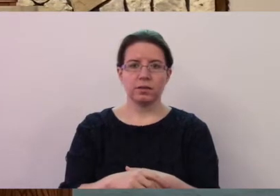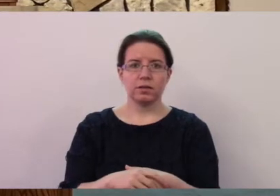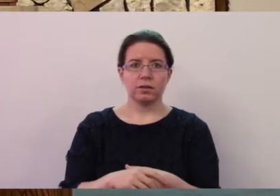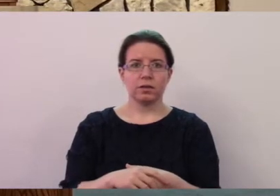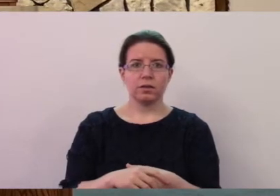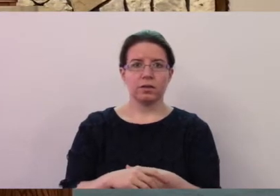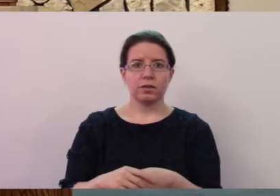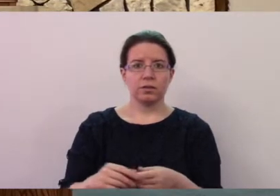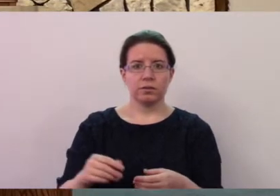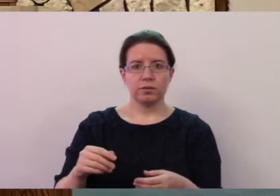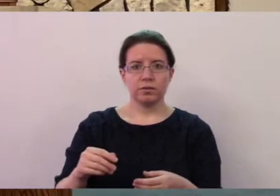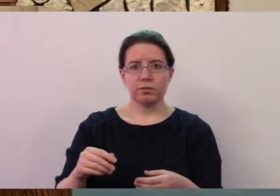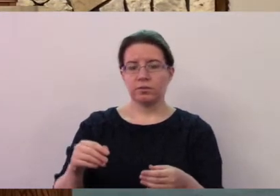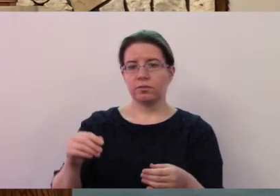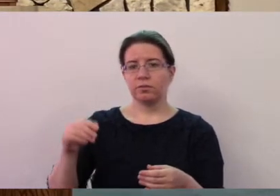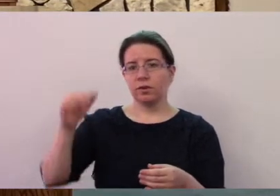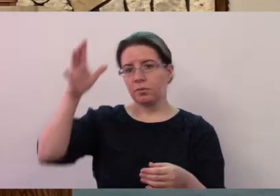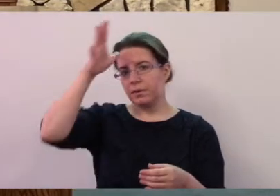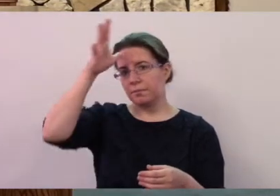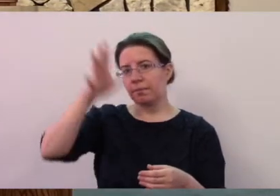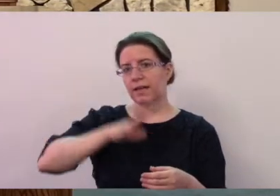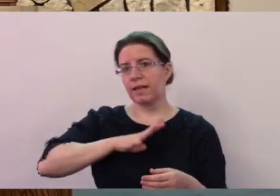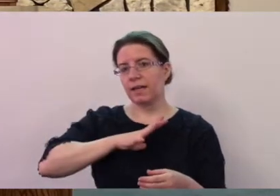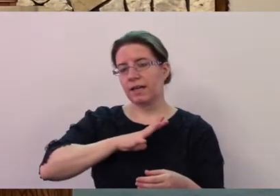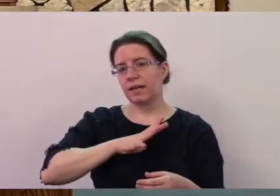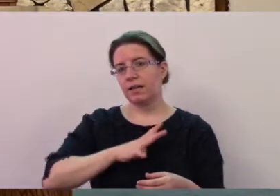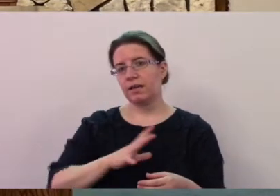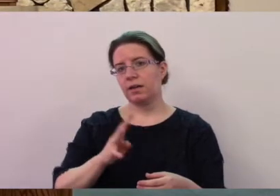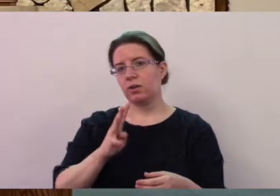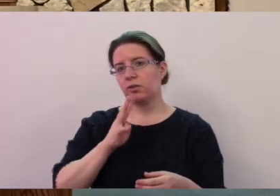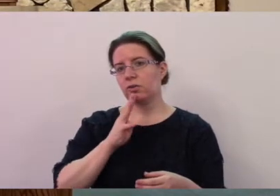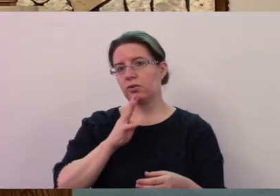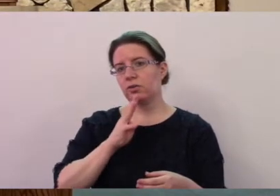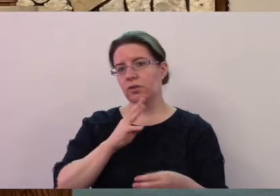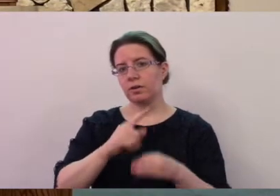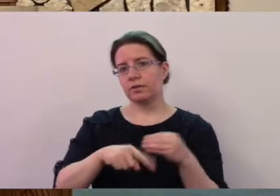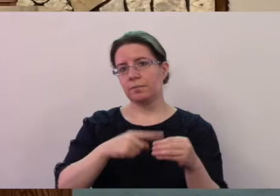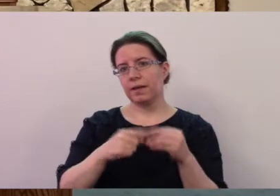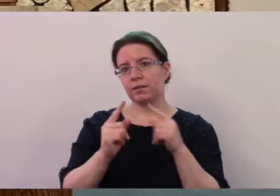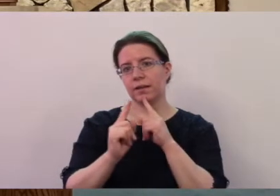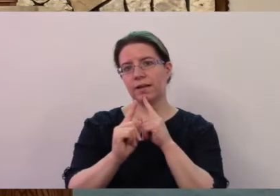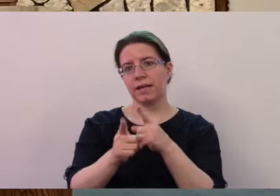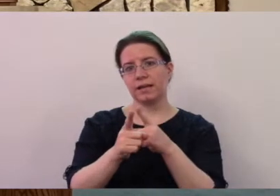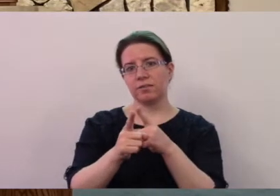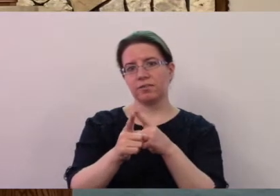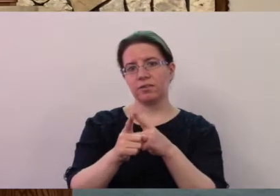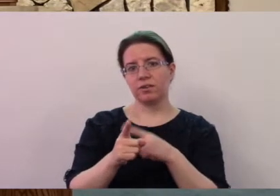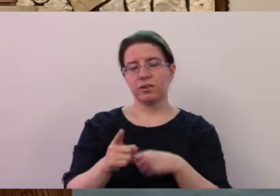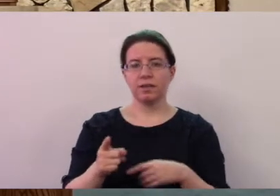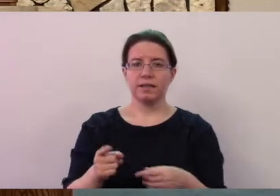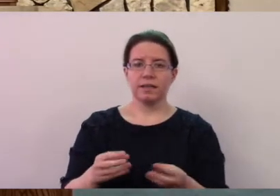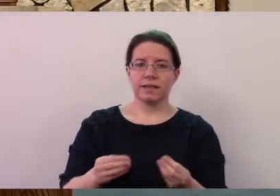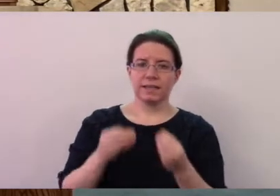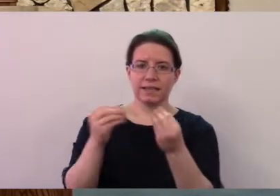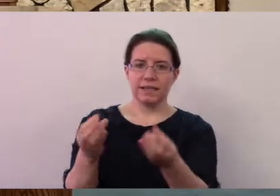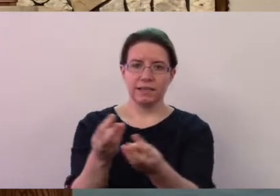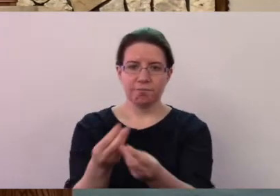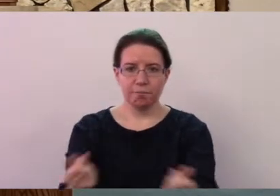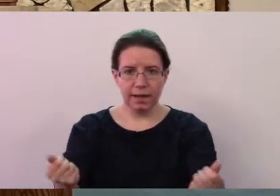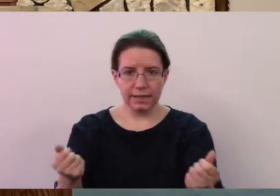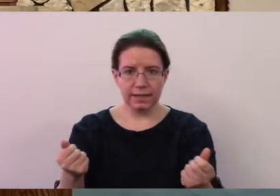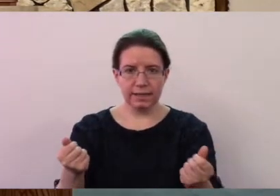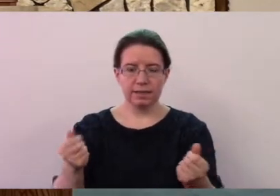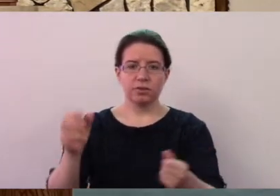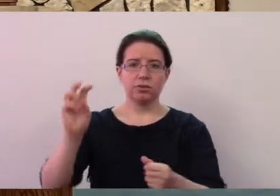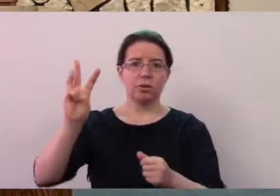his own money to the WHO to come up with a vaccine. And Microsoft has